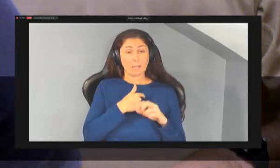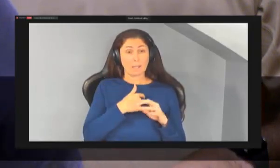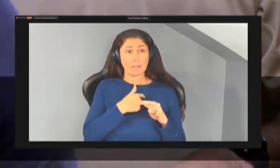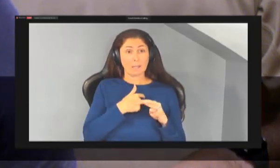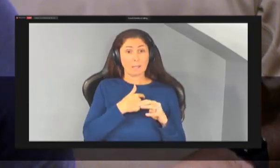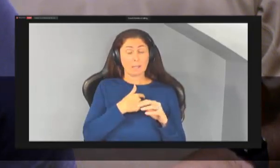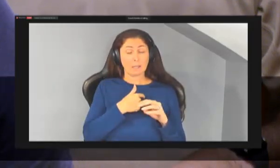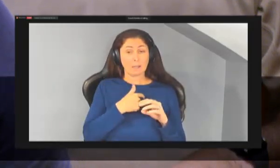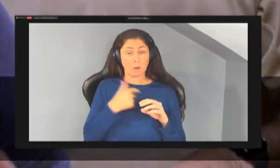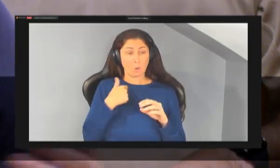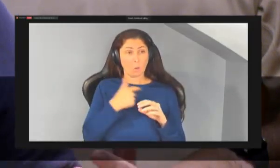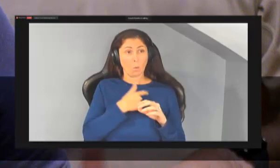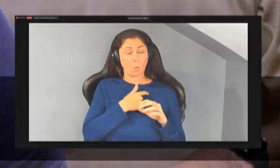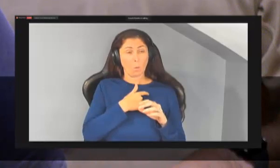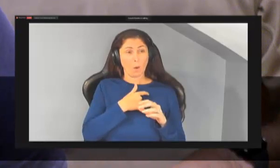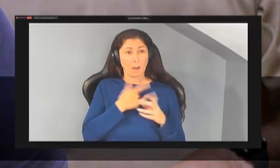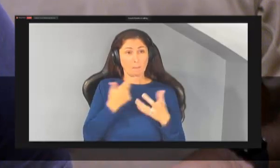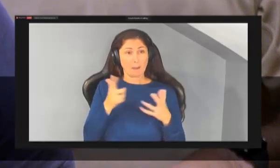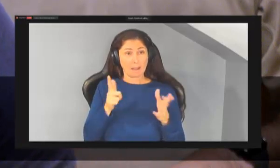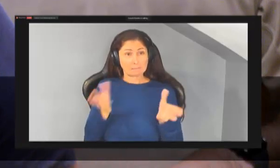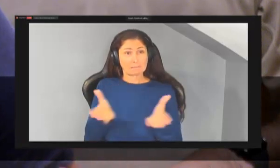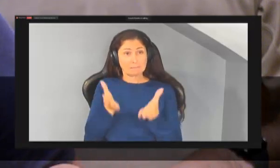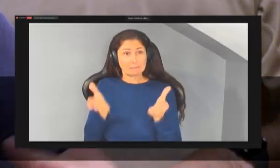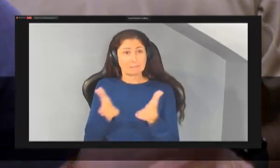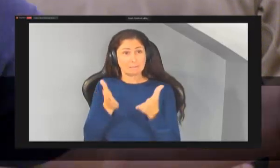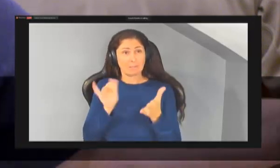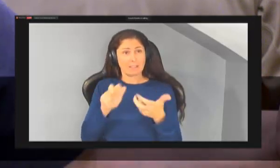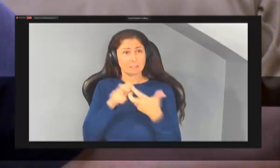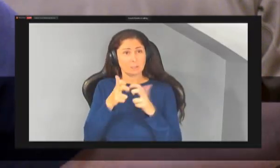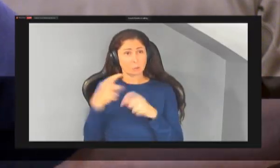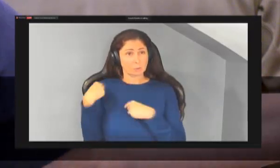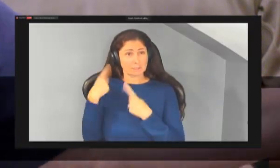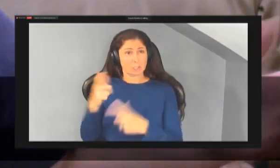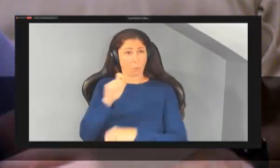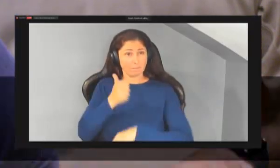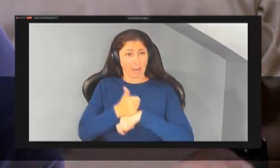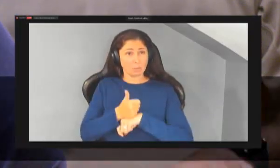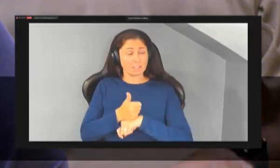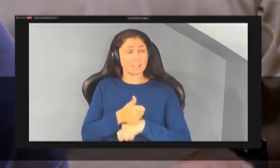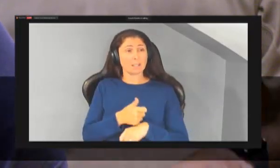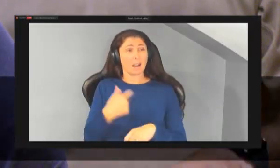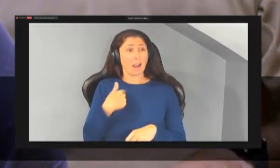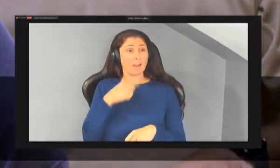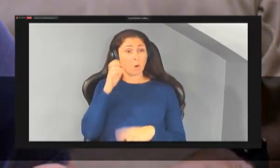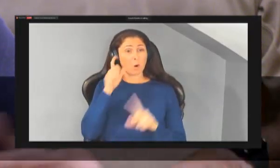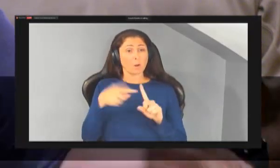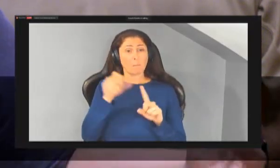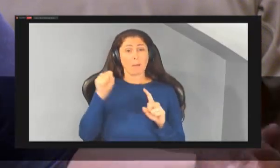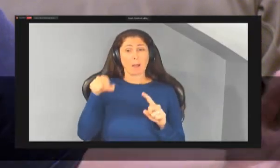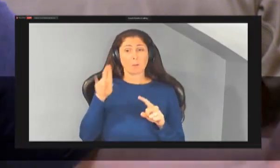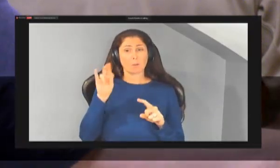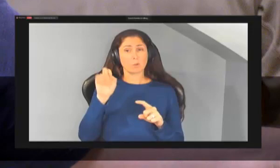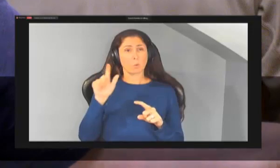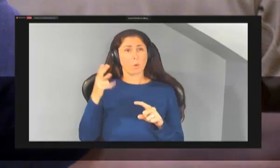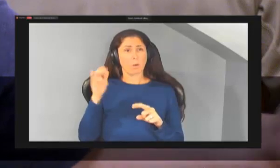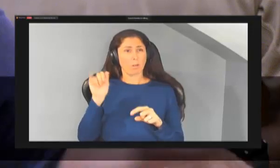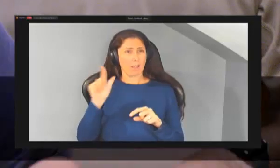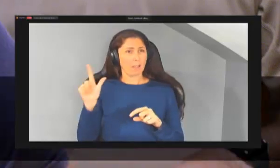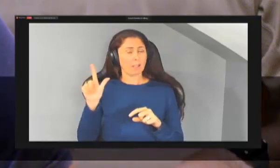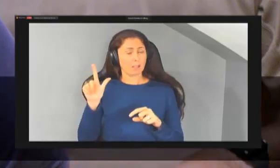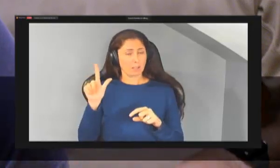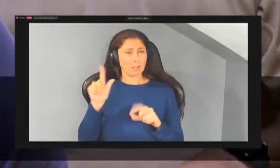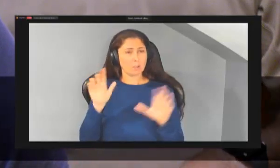and we've been pushing on this issue since we were founded. And I heard about the Squirrel Hill Urban Coalition doing